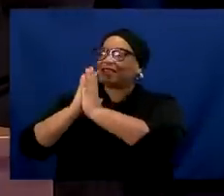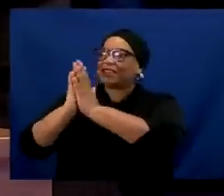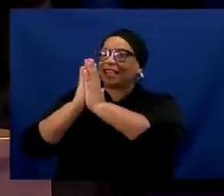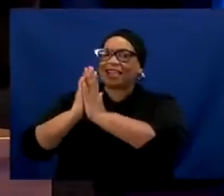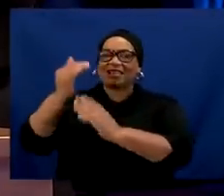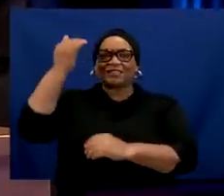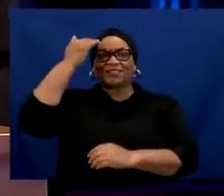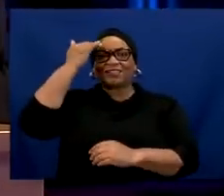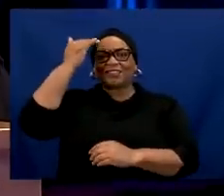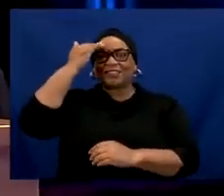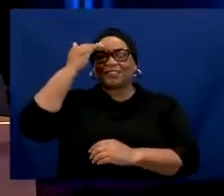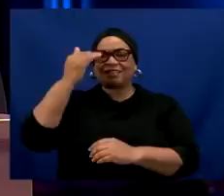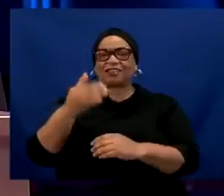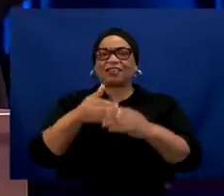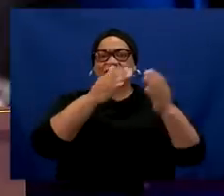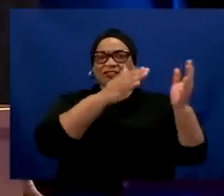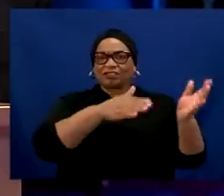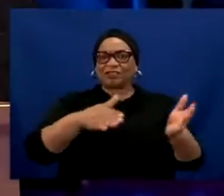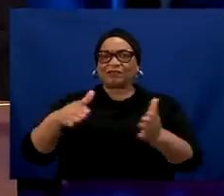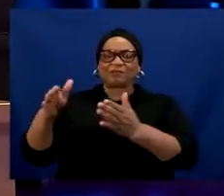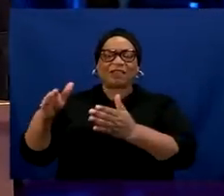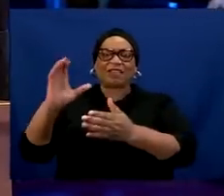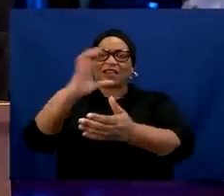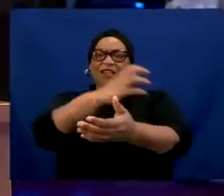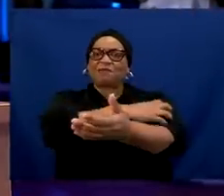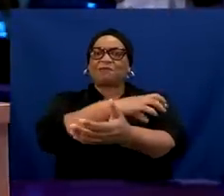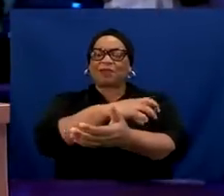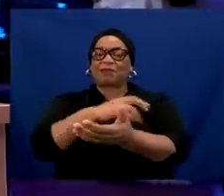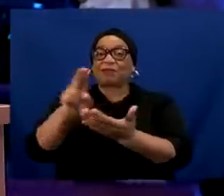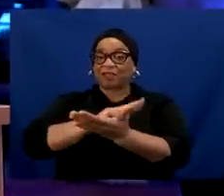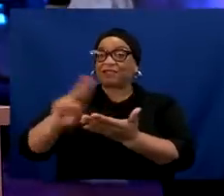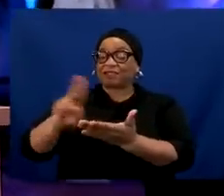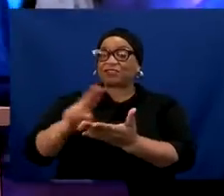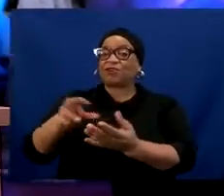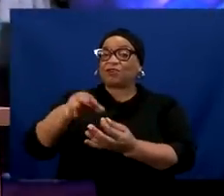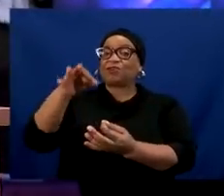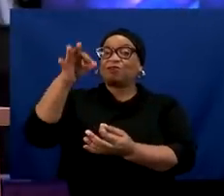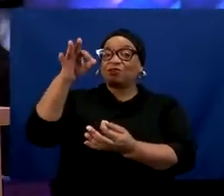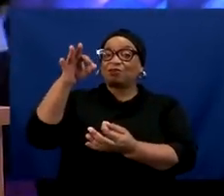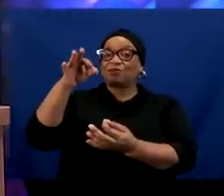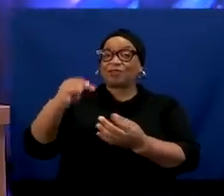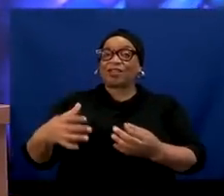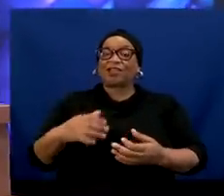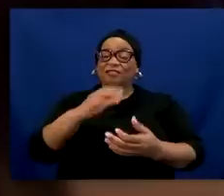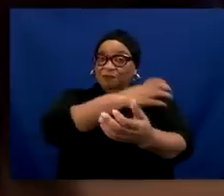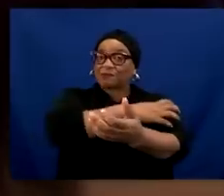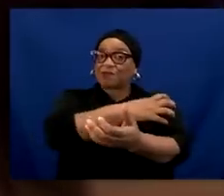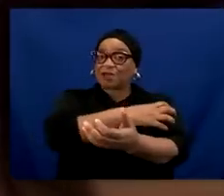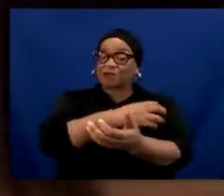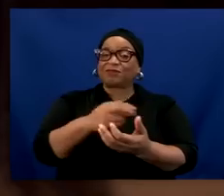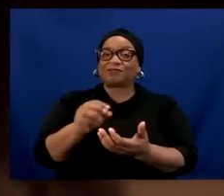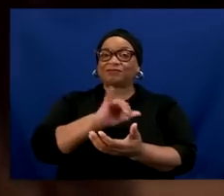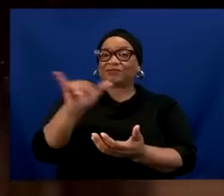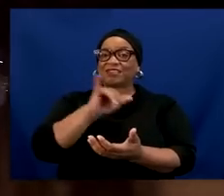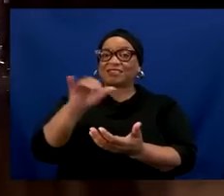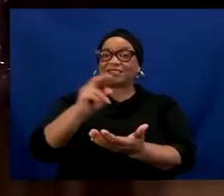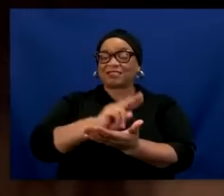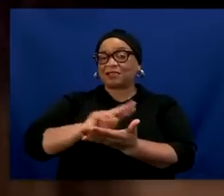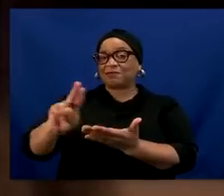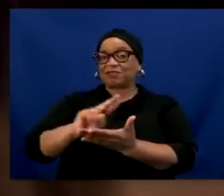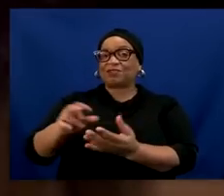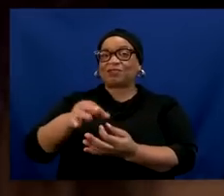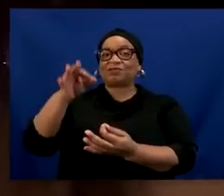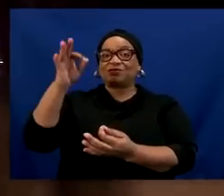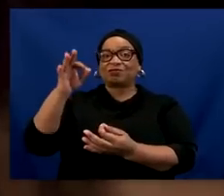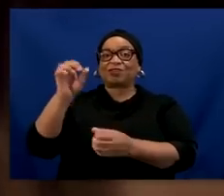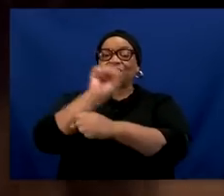think, according to the power, that's the Holy Ghost, y'all, according to the power that's at work within us, to